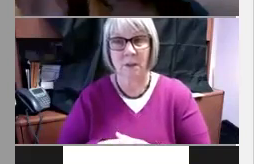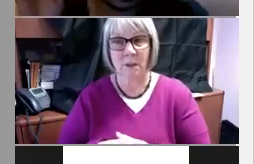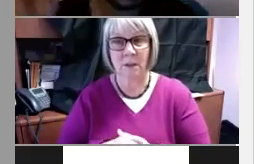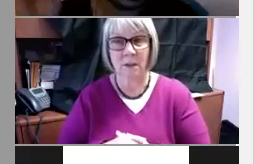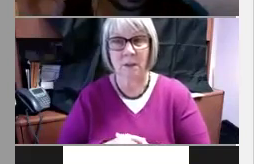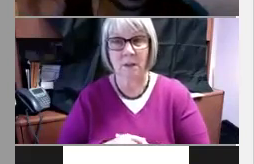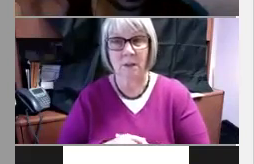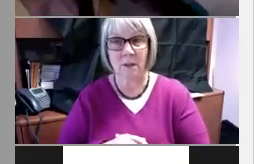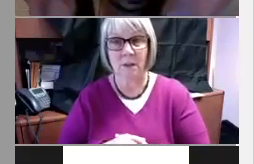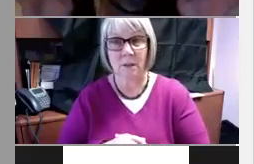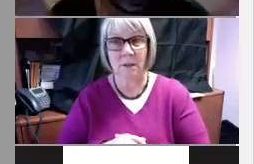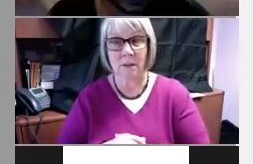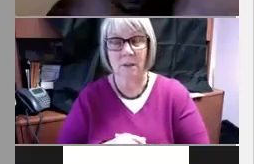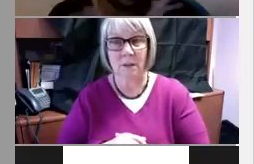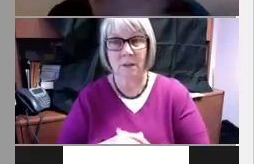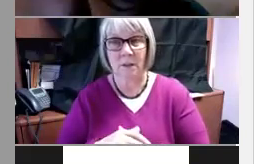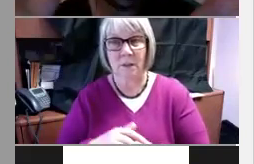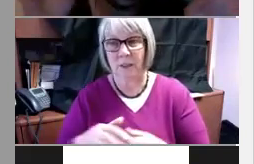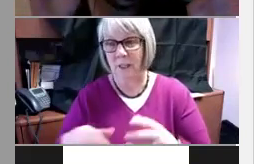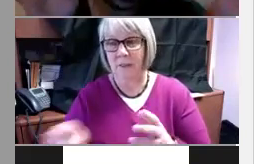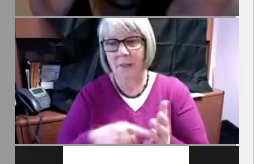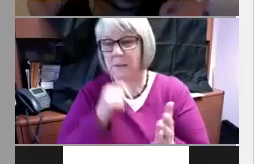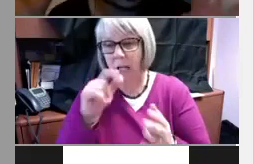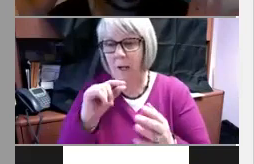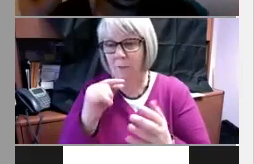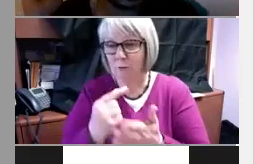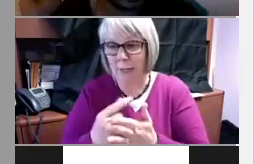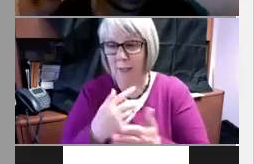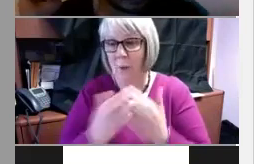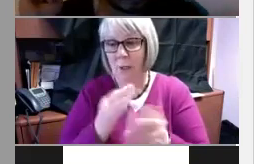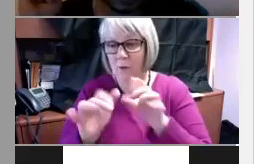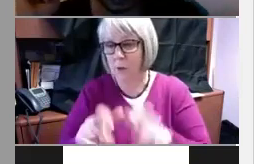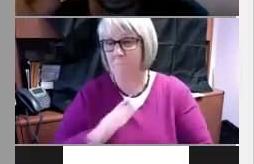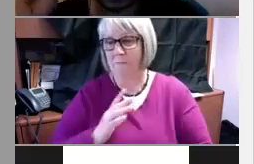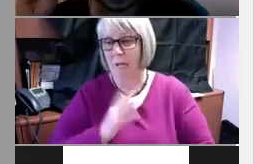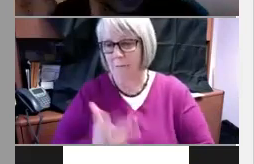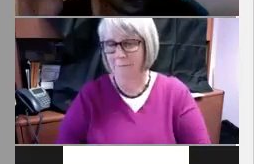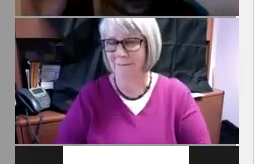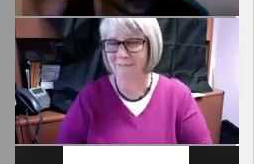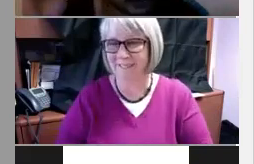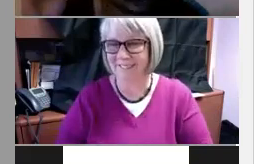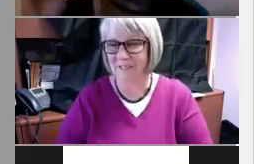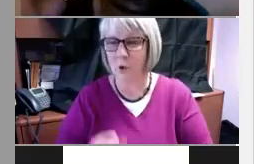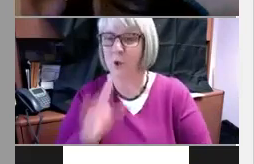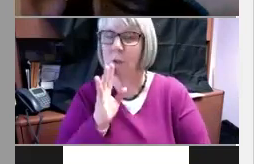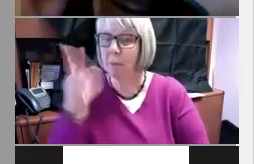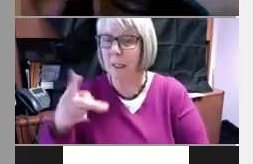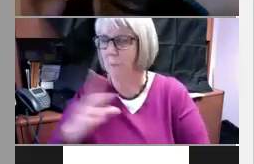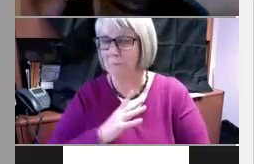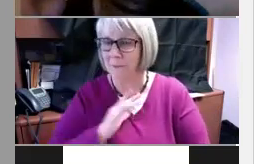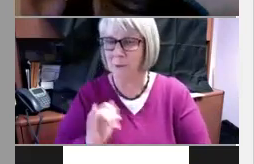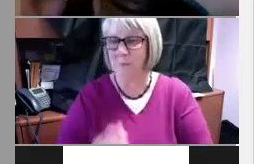You guys can type out an answer. This is not graded. Whatever you type, that's fine. Or you can speak out an answer.